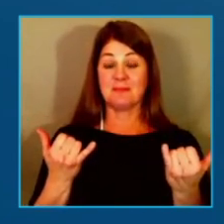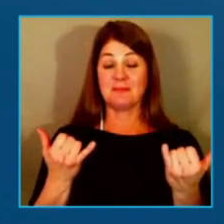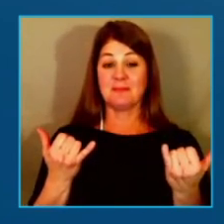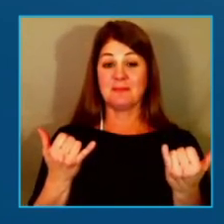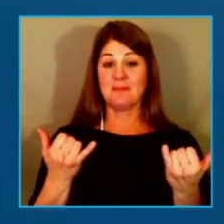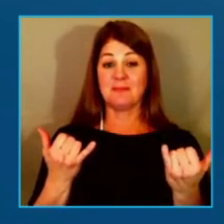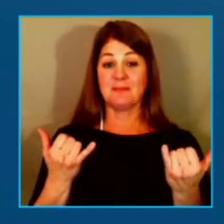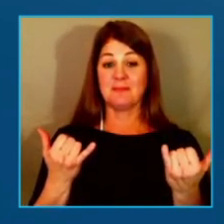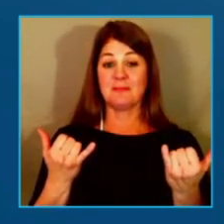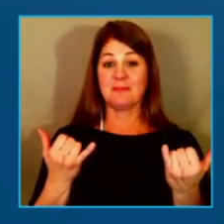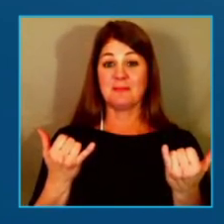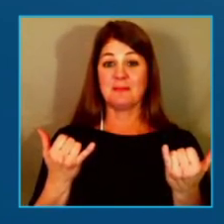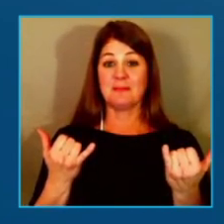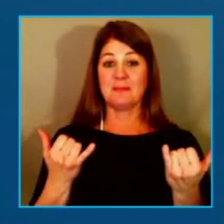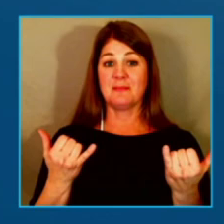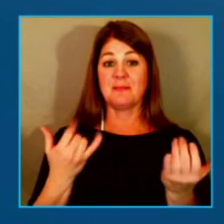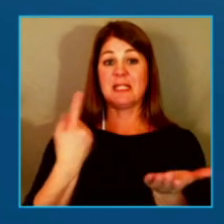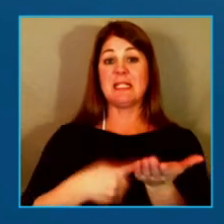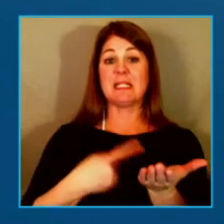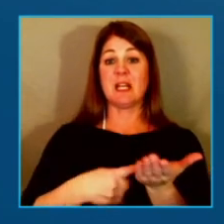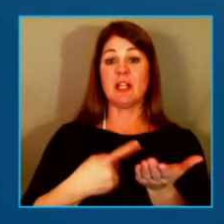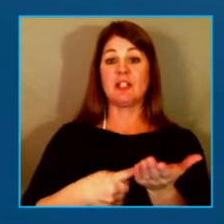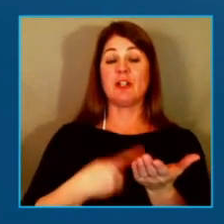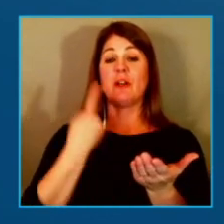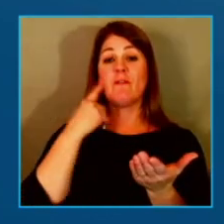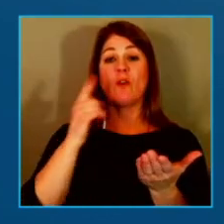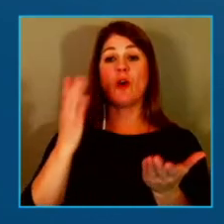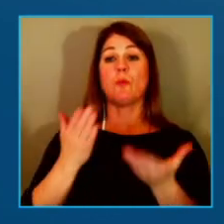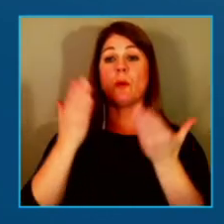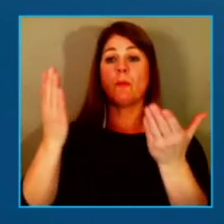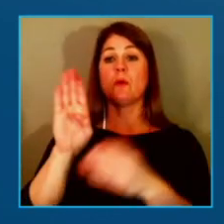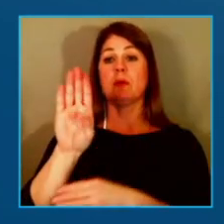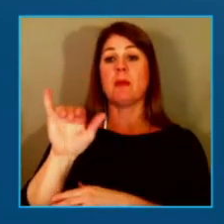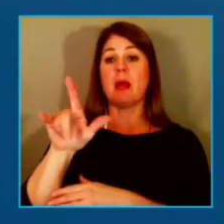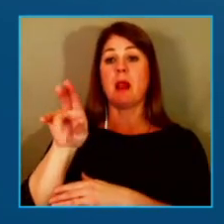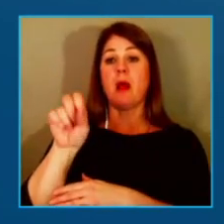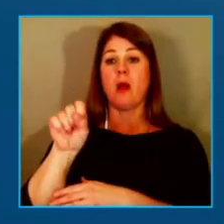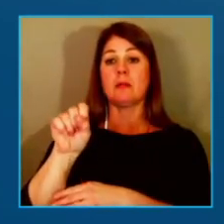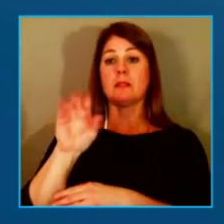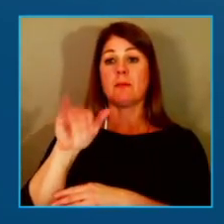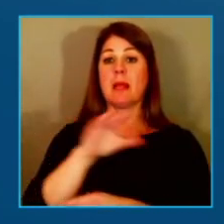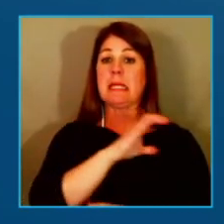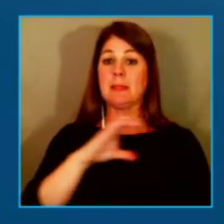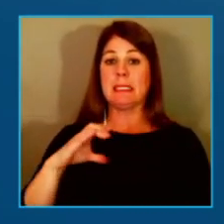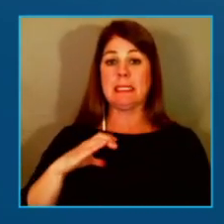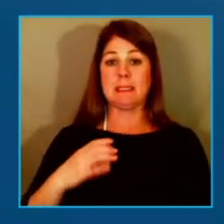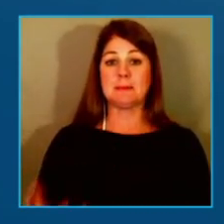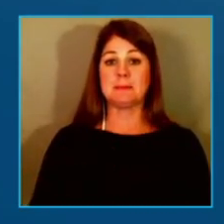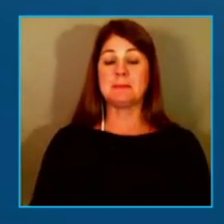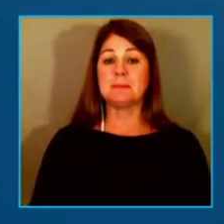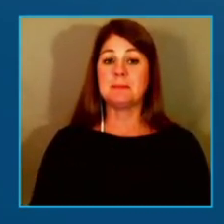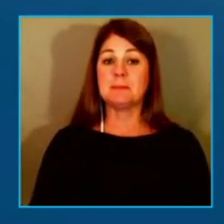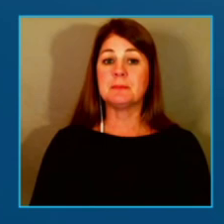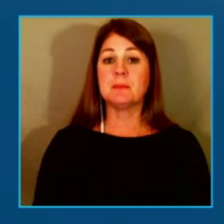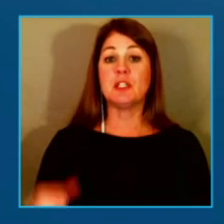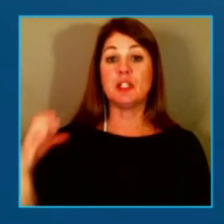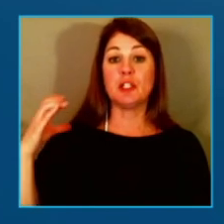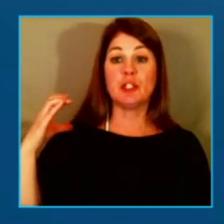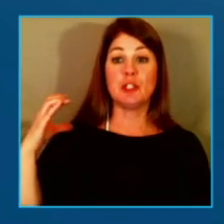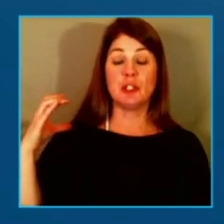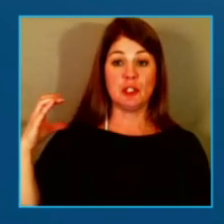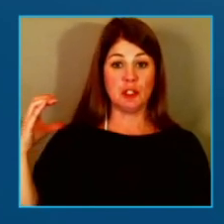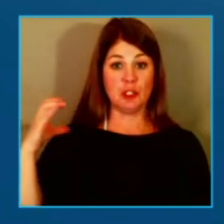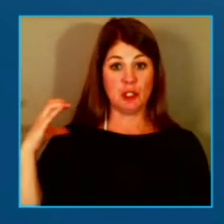a discussion on the proposed bylaws by the committee. The chair will entertain a